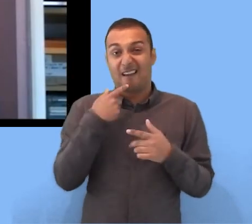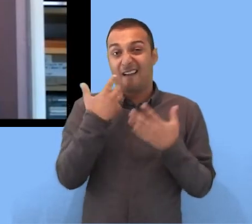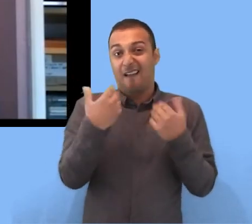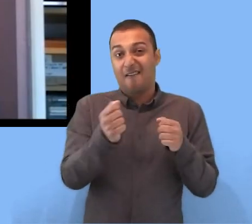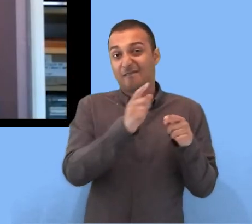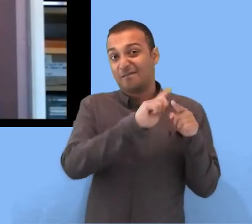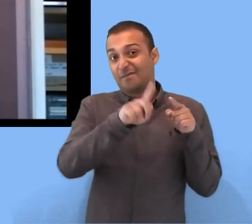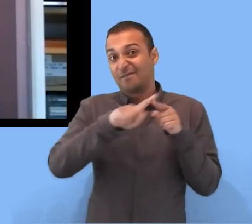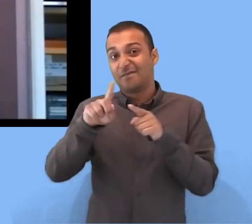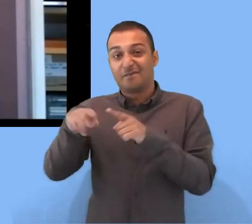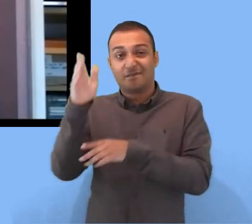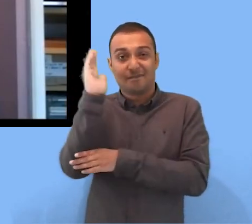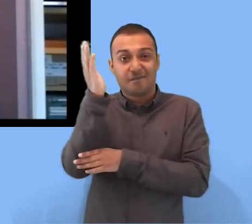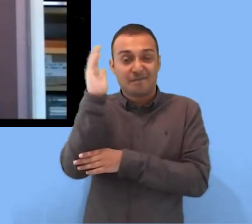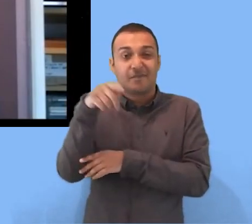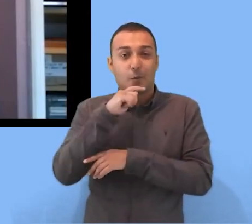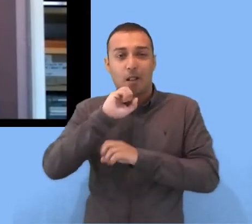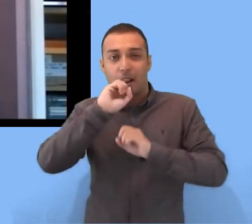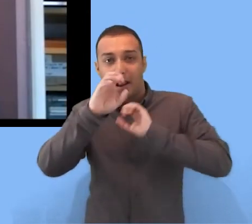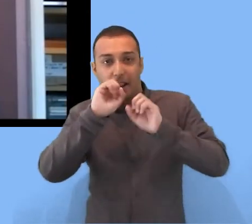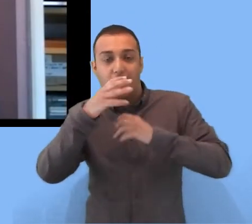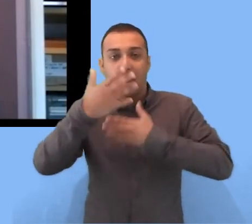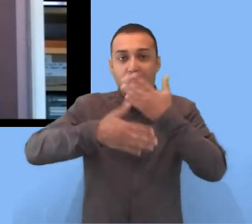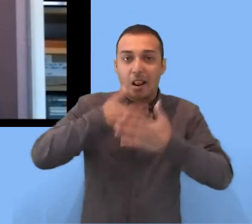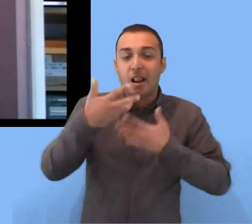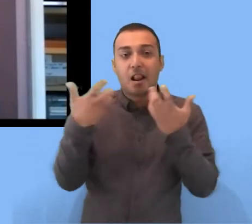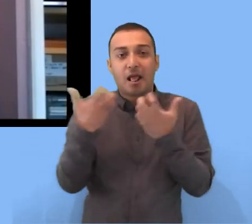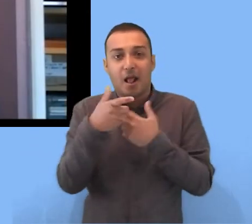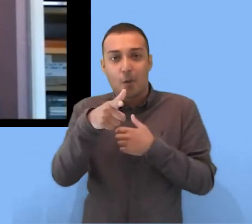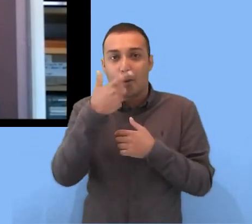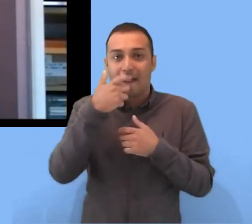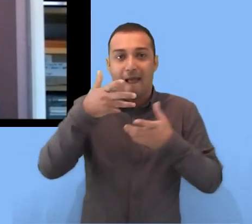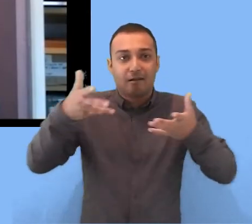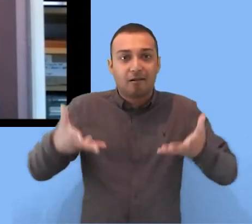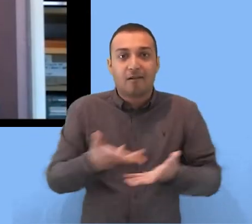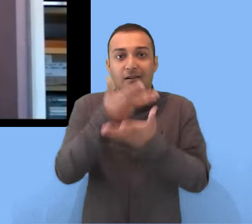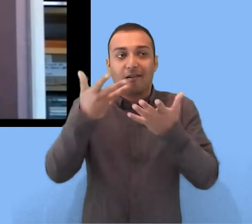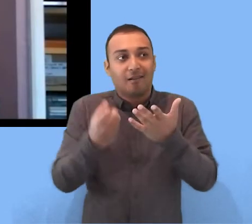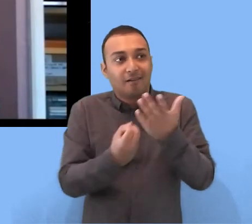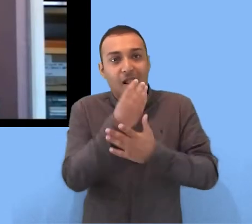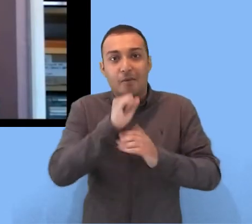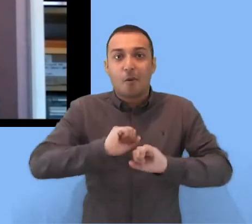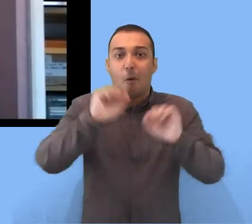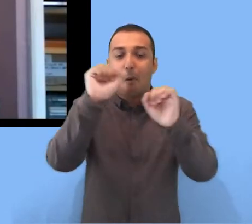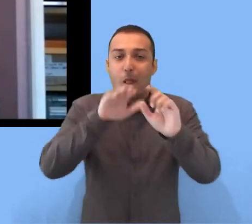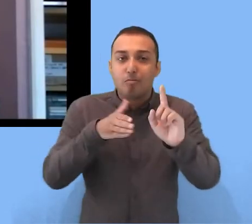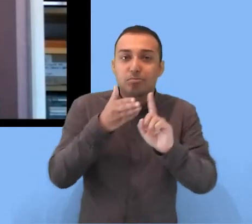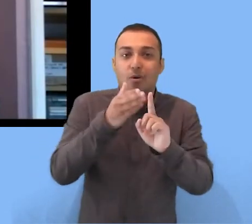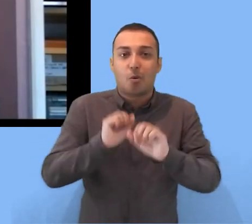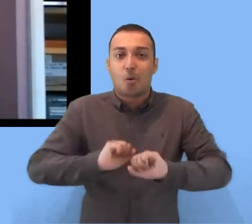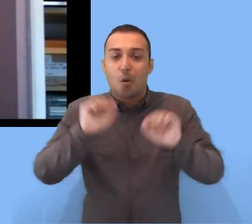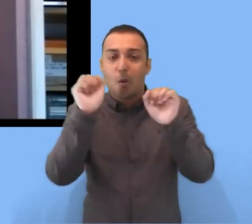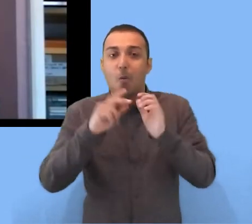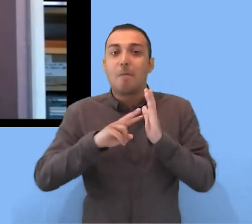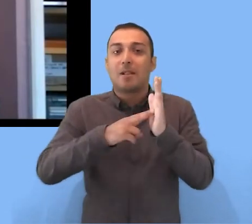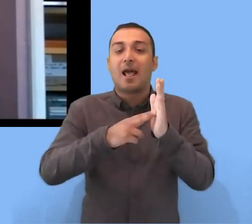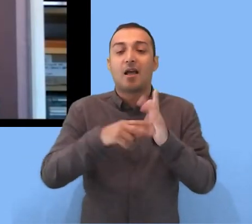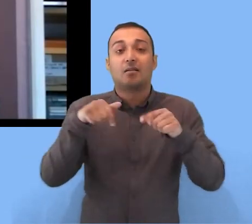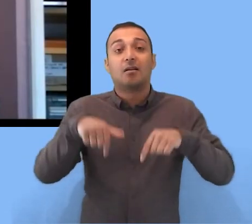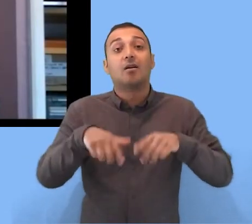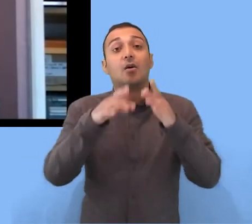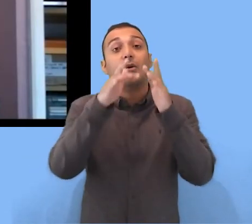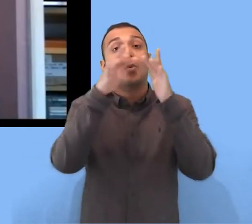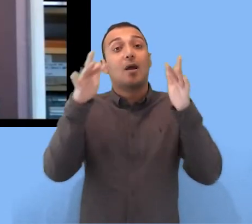explore ideas around developing your own approaches. A recording of this event and the speakers' presentations will be available on our